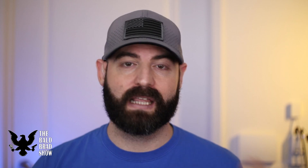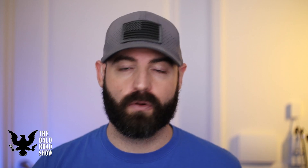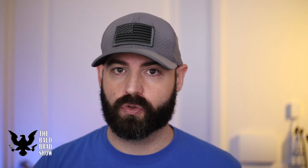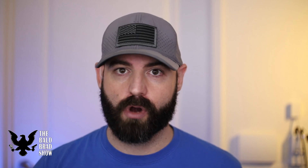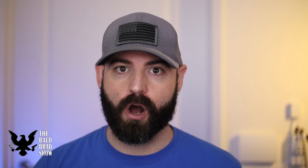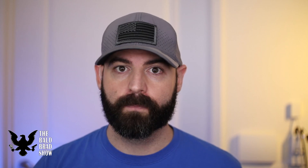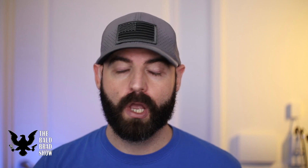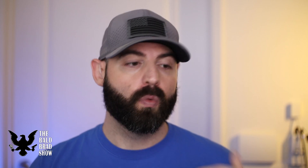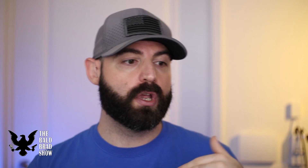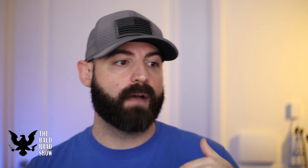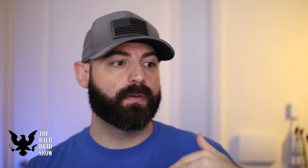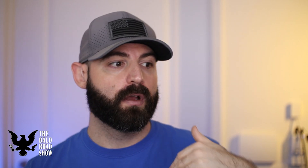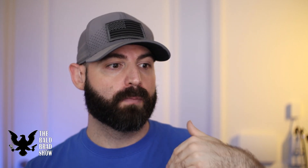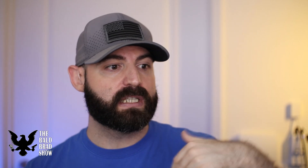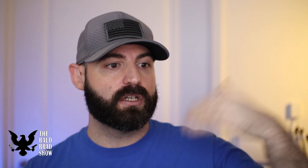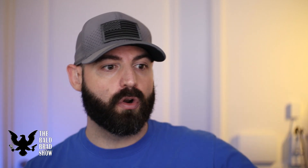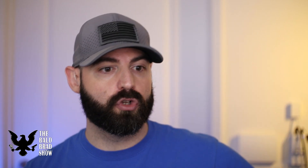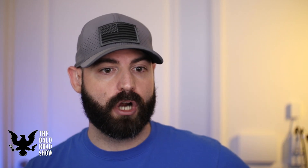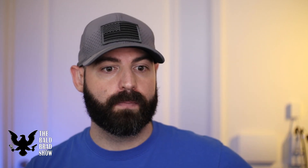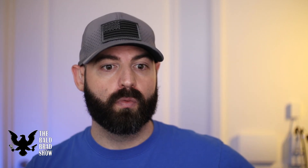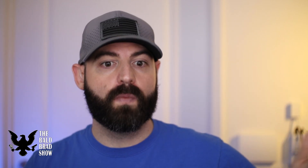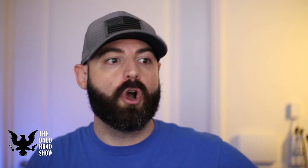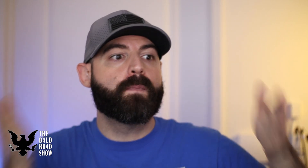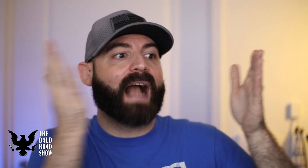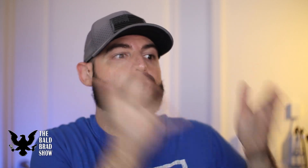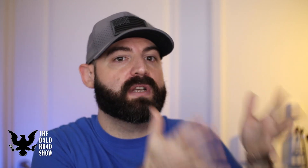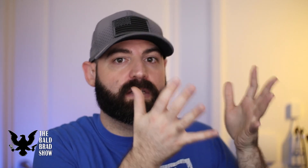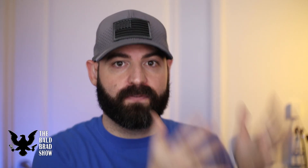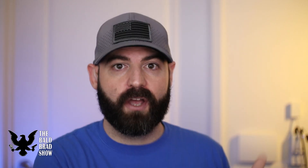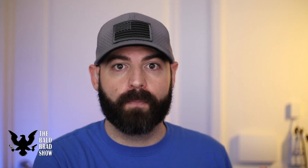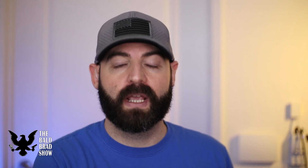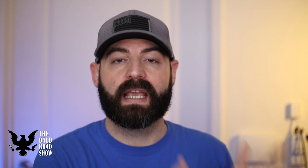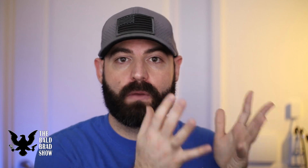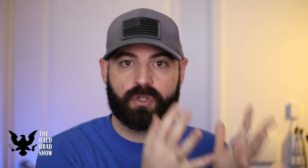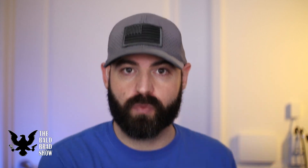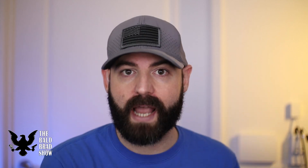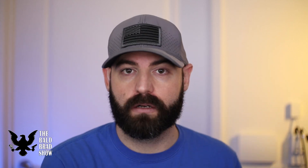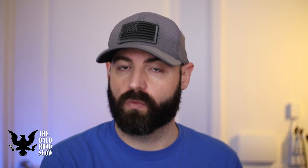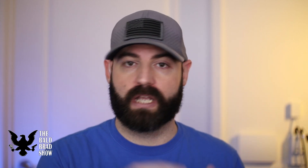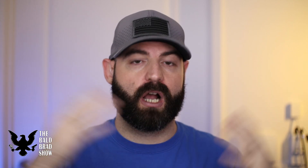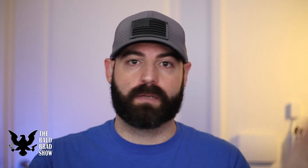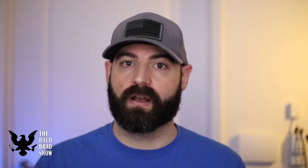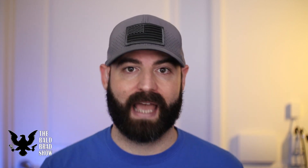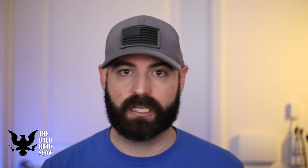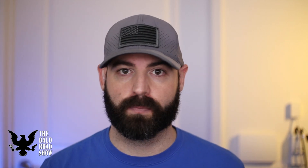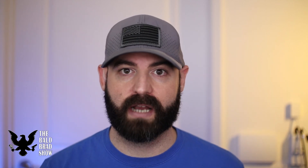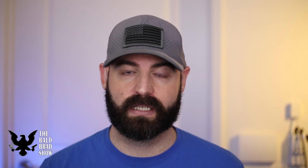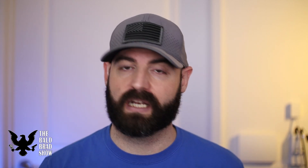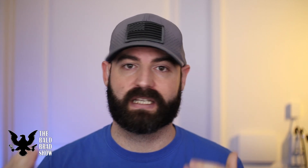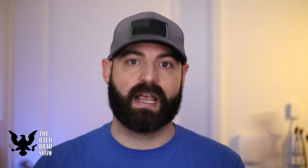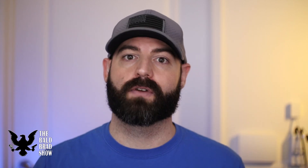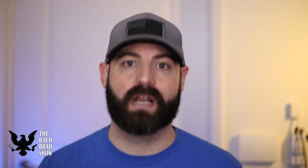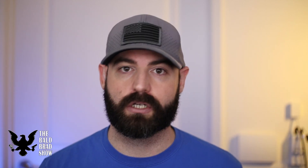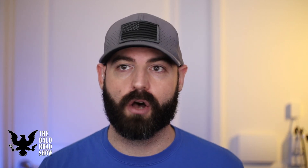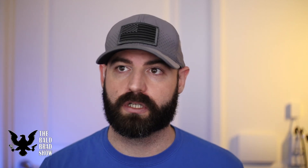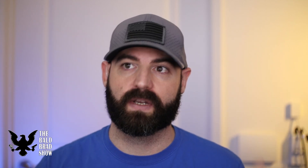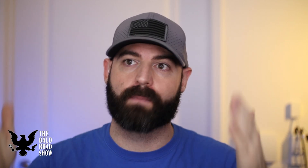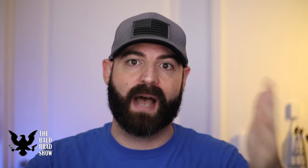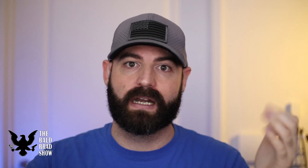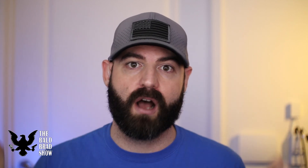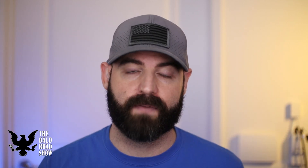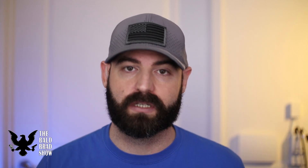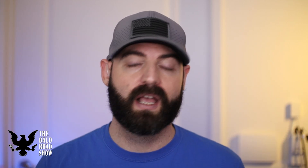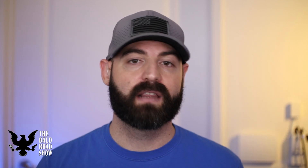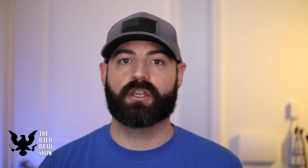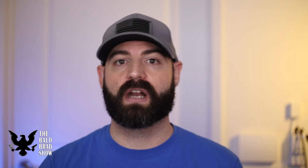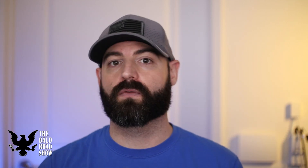film and see that it was wrong, where you have President Donald Trump, when we go back to his film, he was right when he talked about gas prices hitting $7 or $8 if you got